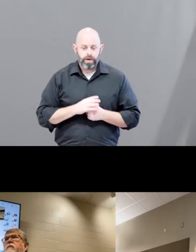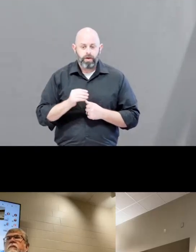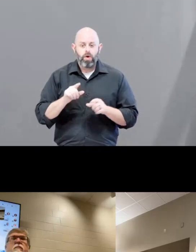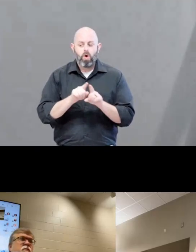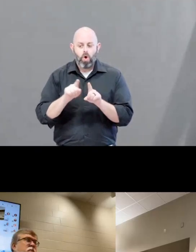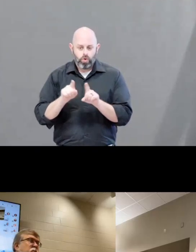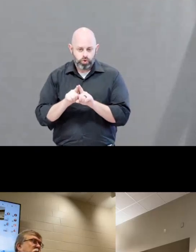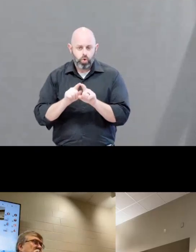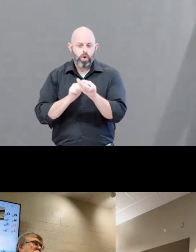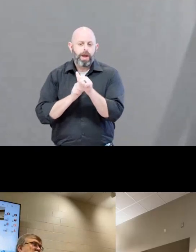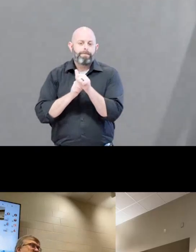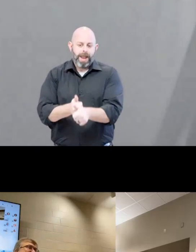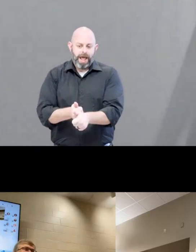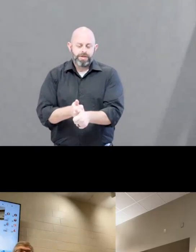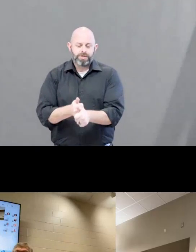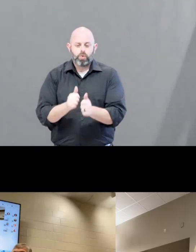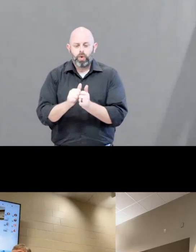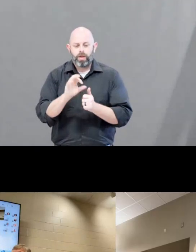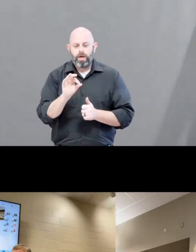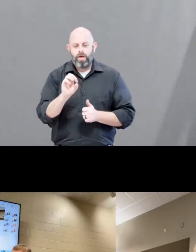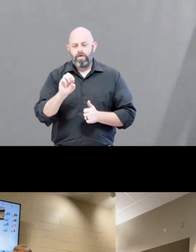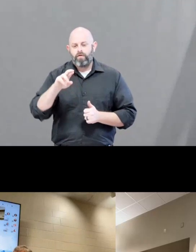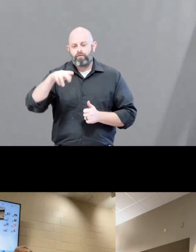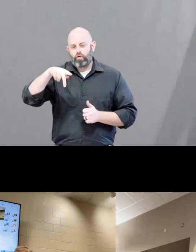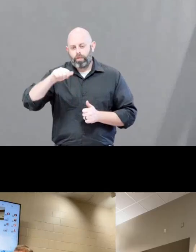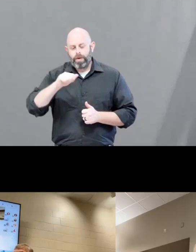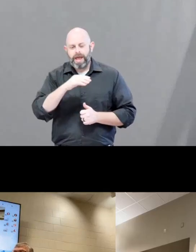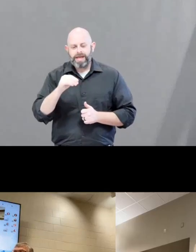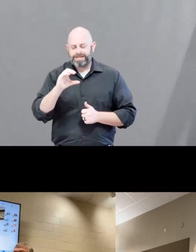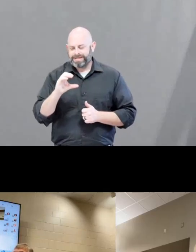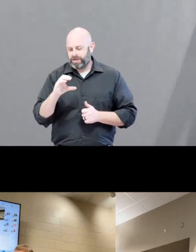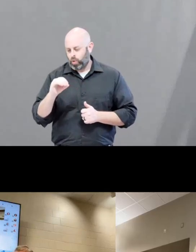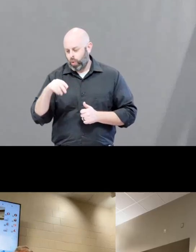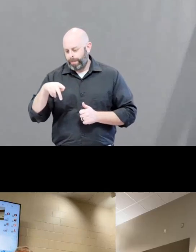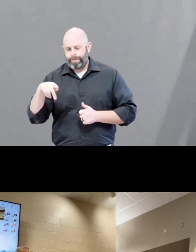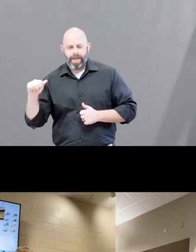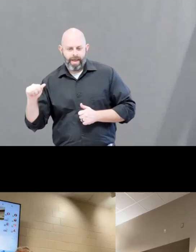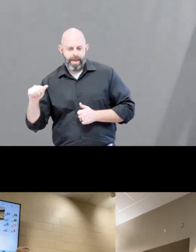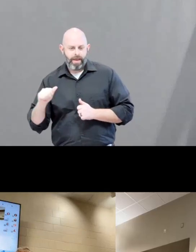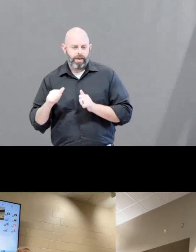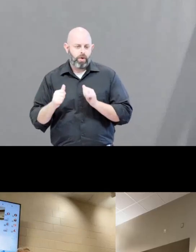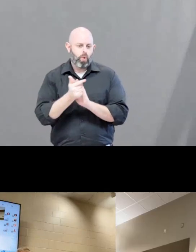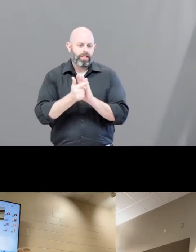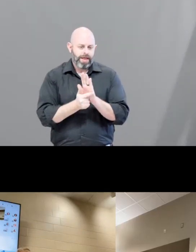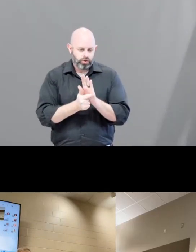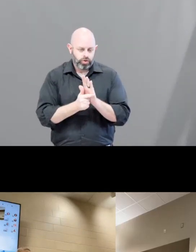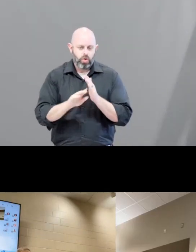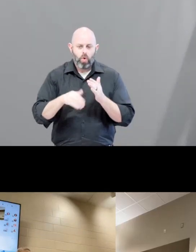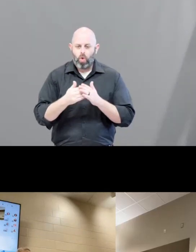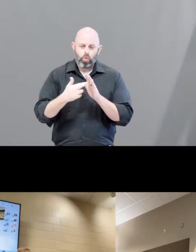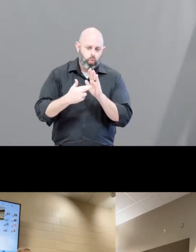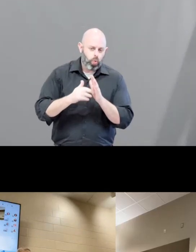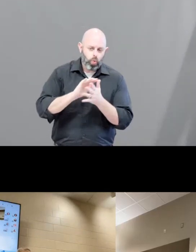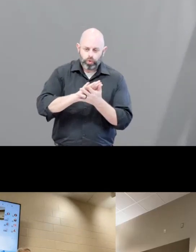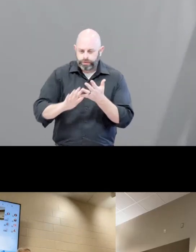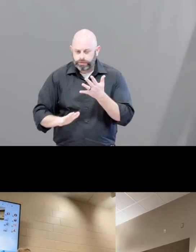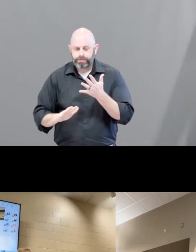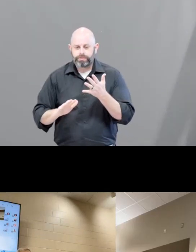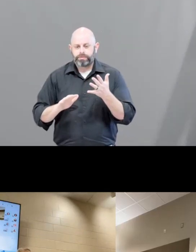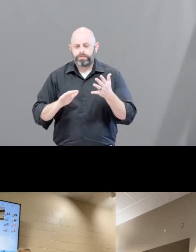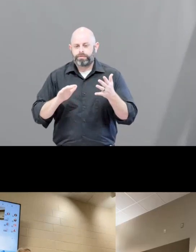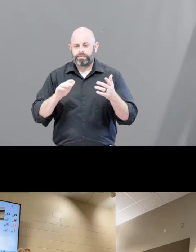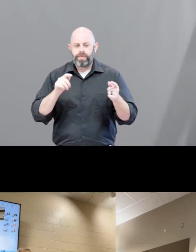And it also complies with FERPA and COPPA regulations and all the rules and, that